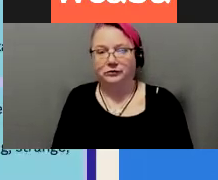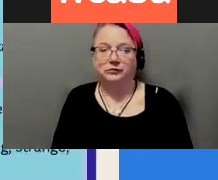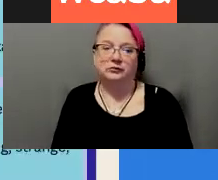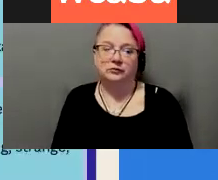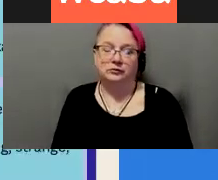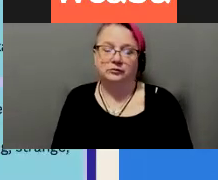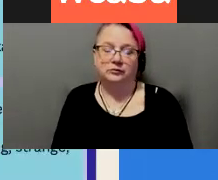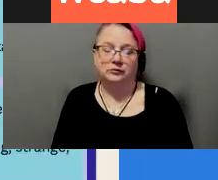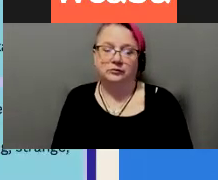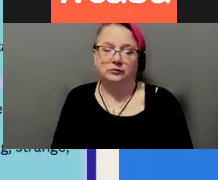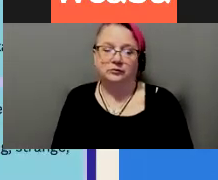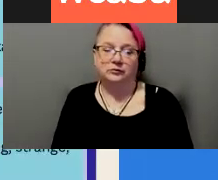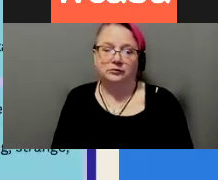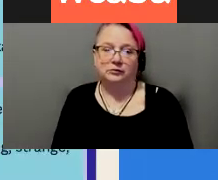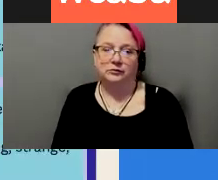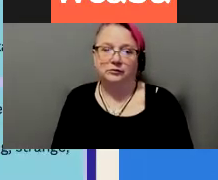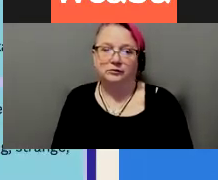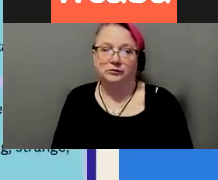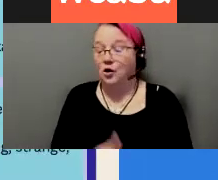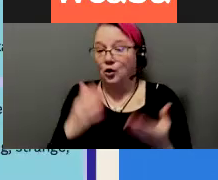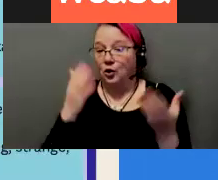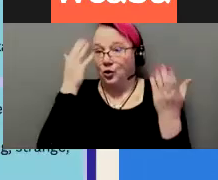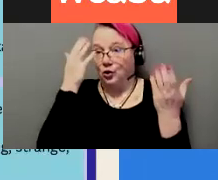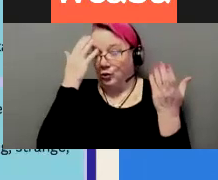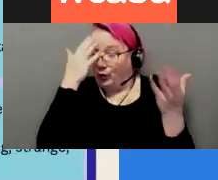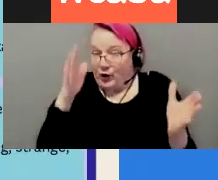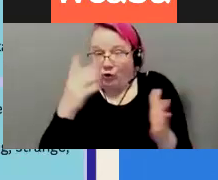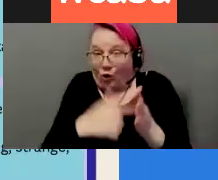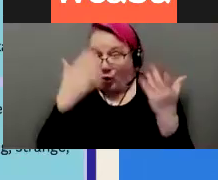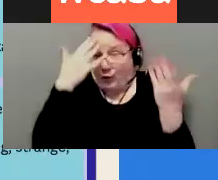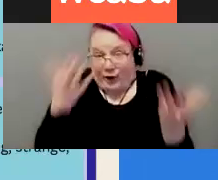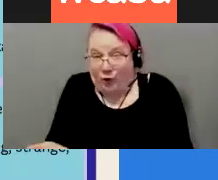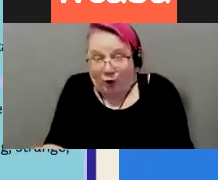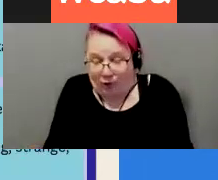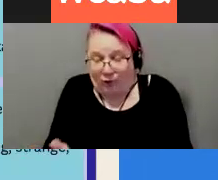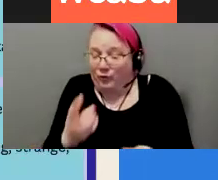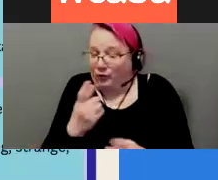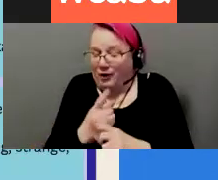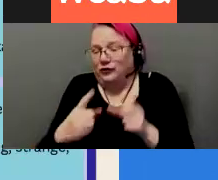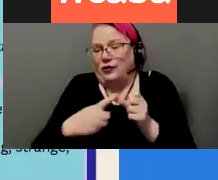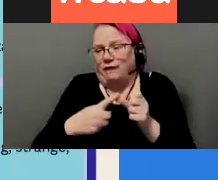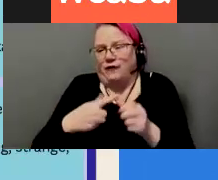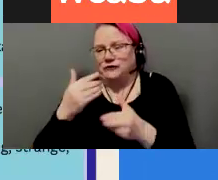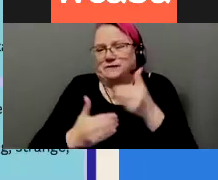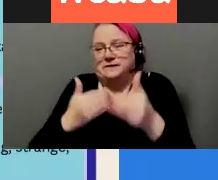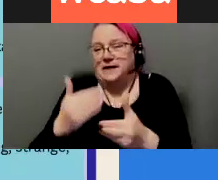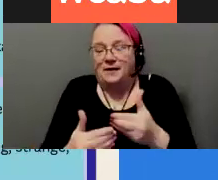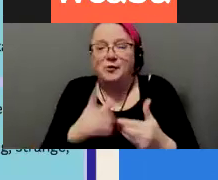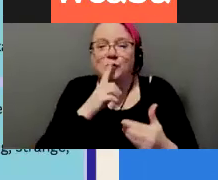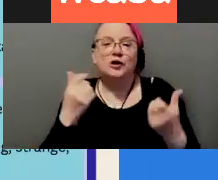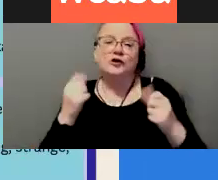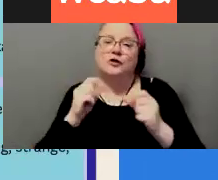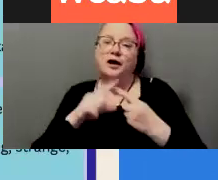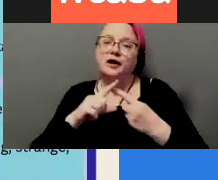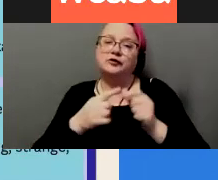We don't know what we don't know, right? So the first step in really trying to get